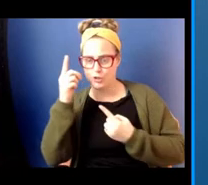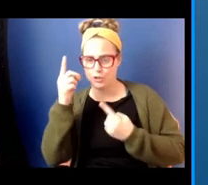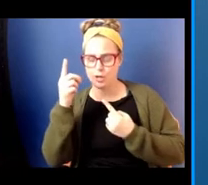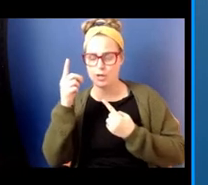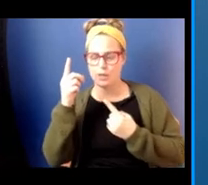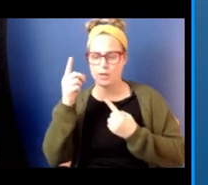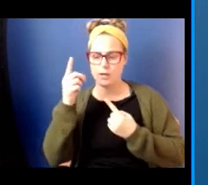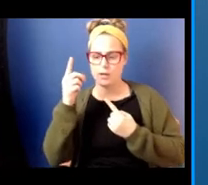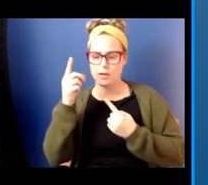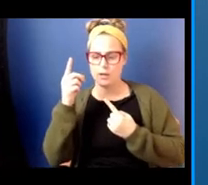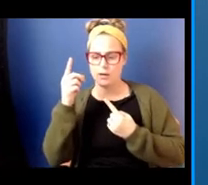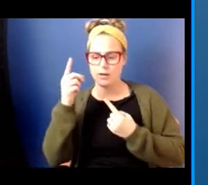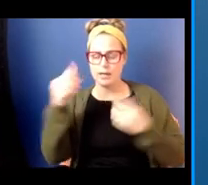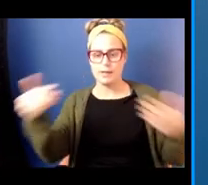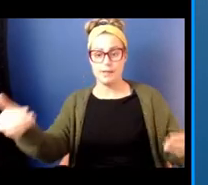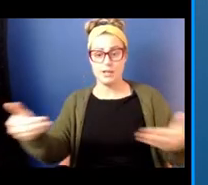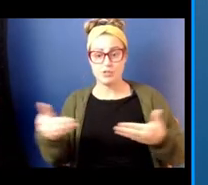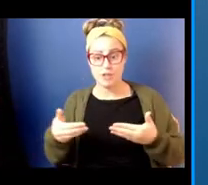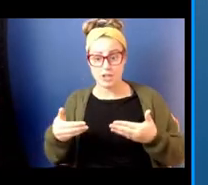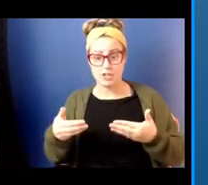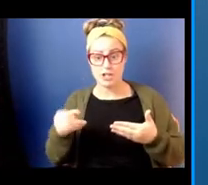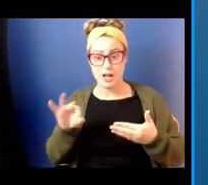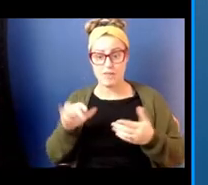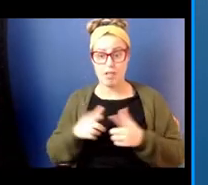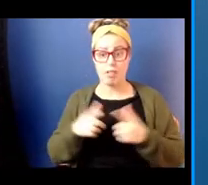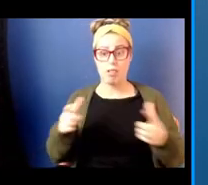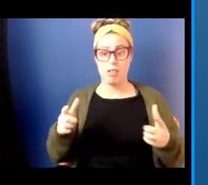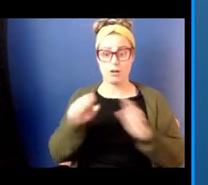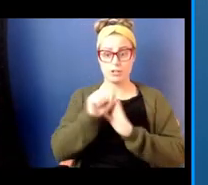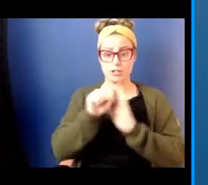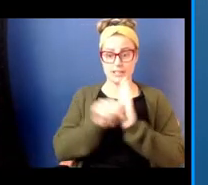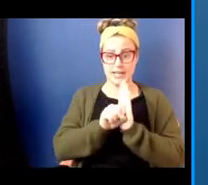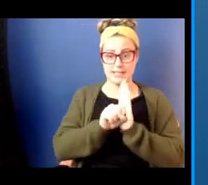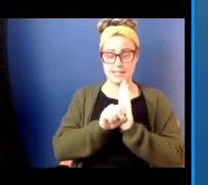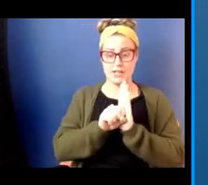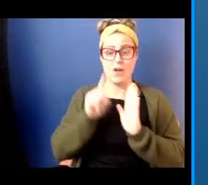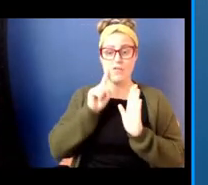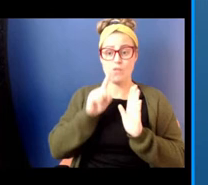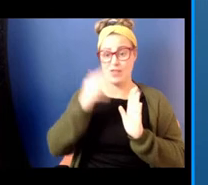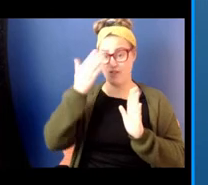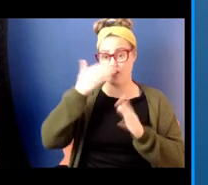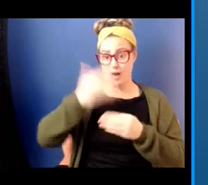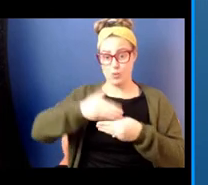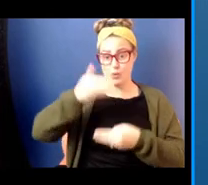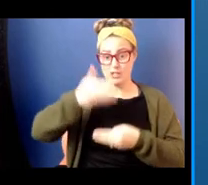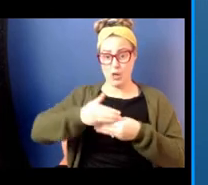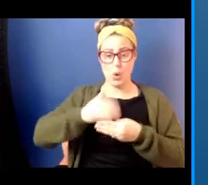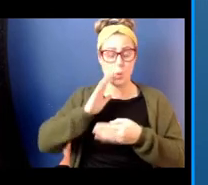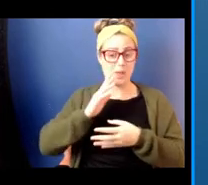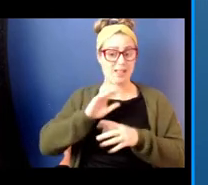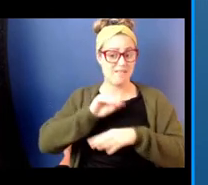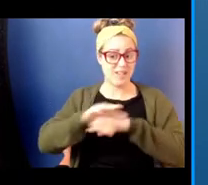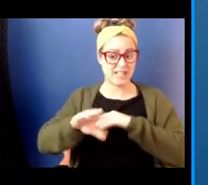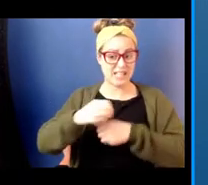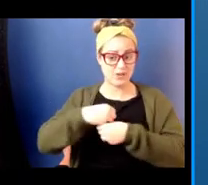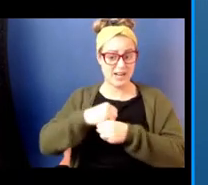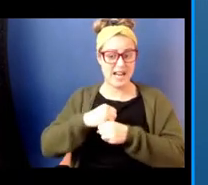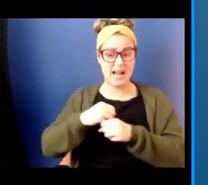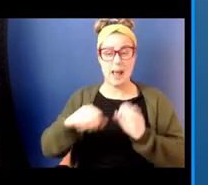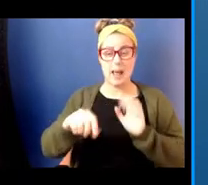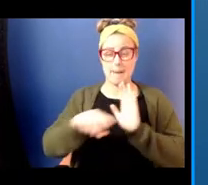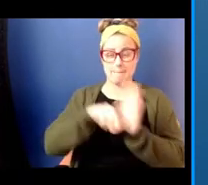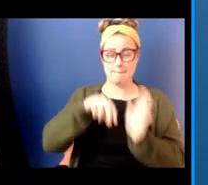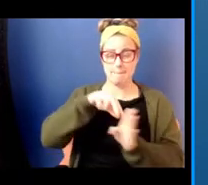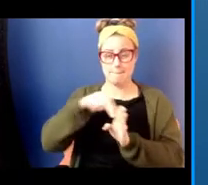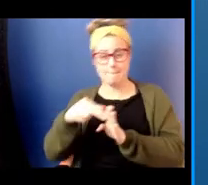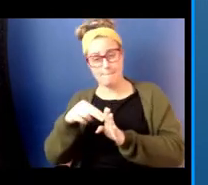of large states into the front window effectively creates a bias towards certain kinds of candidates and we've